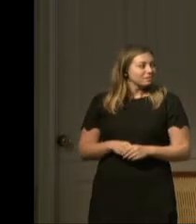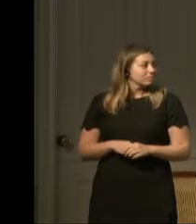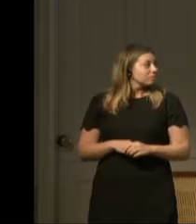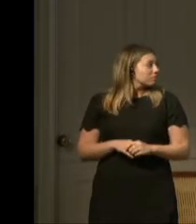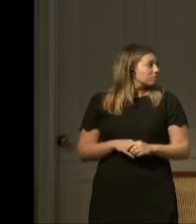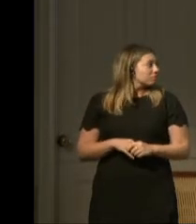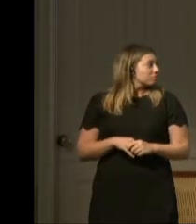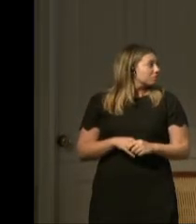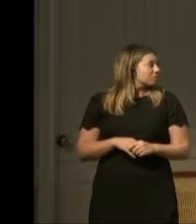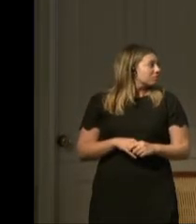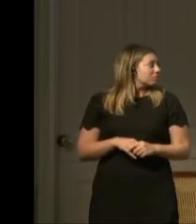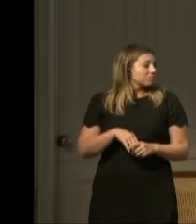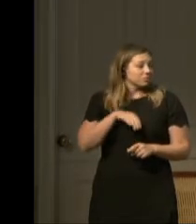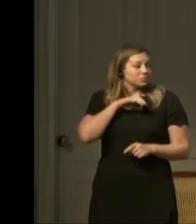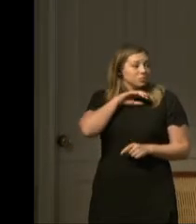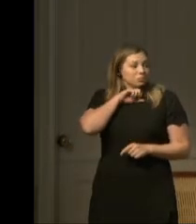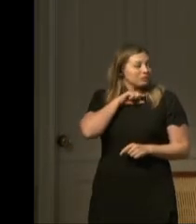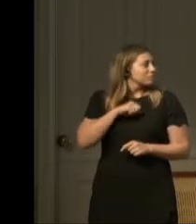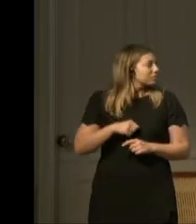Oops.